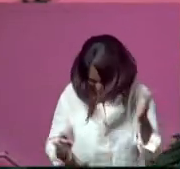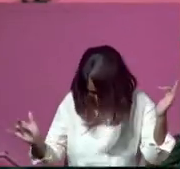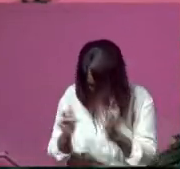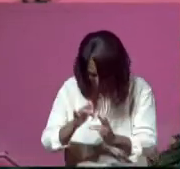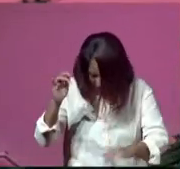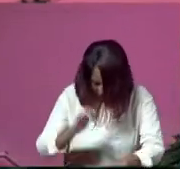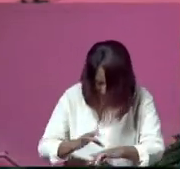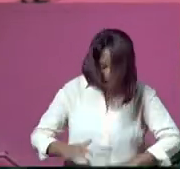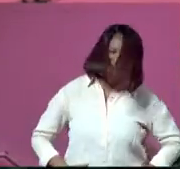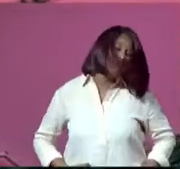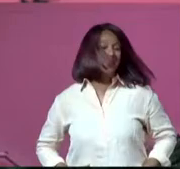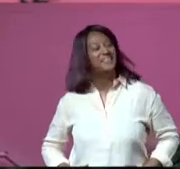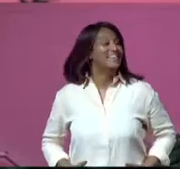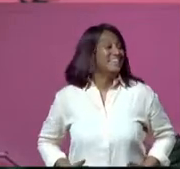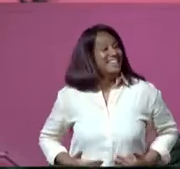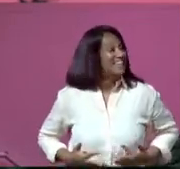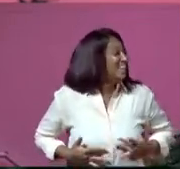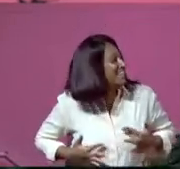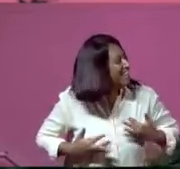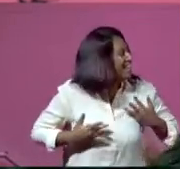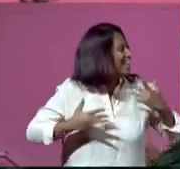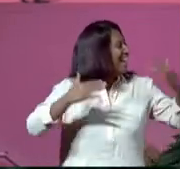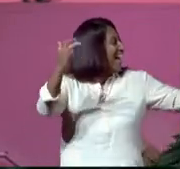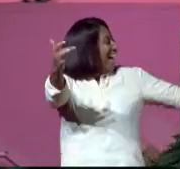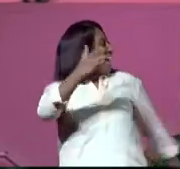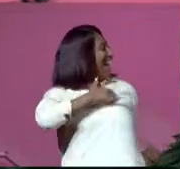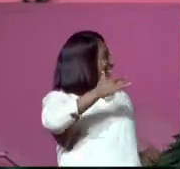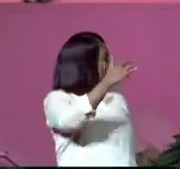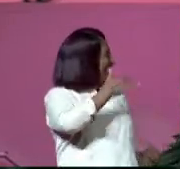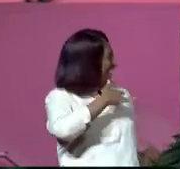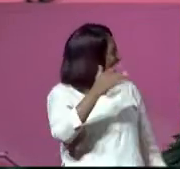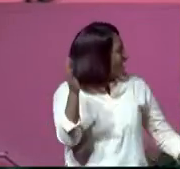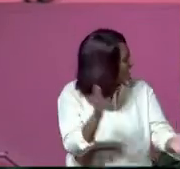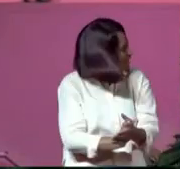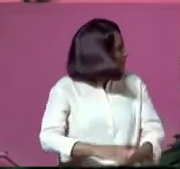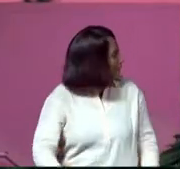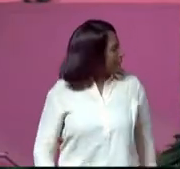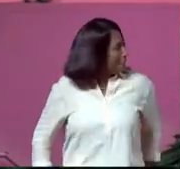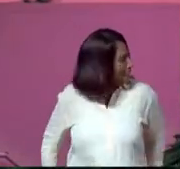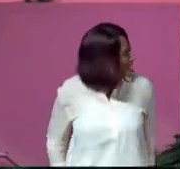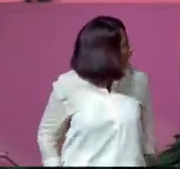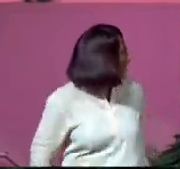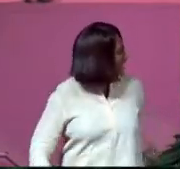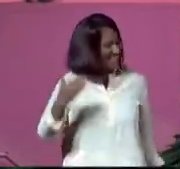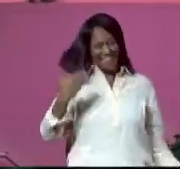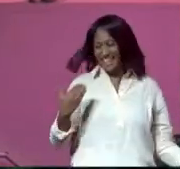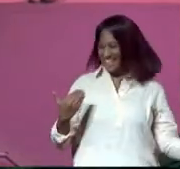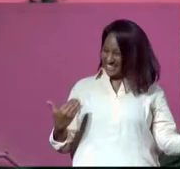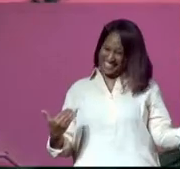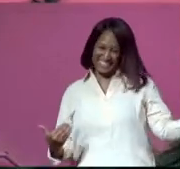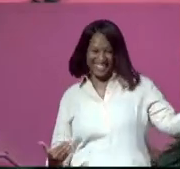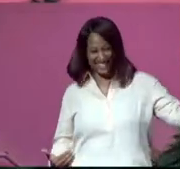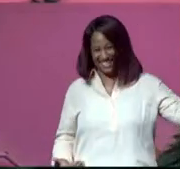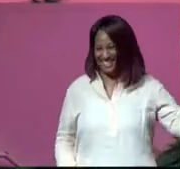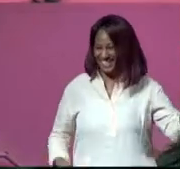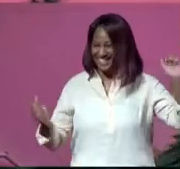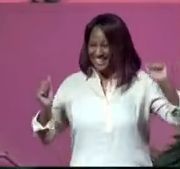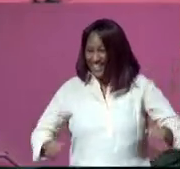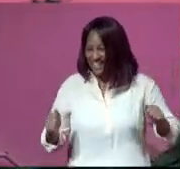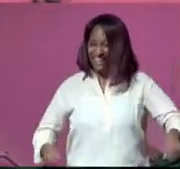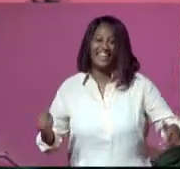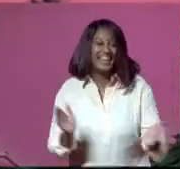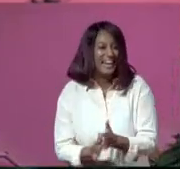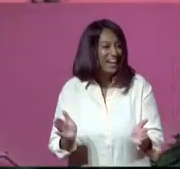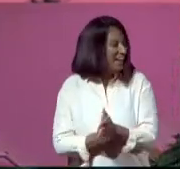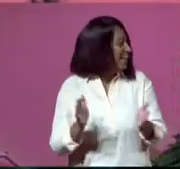Jesus came into my heart. That one didn't get you. Then I can go back